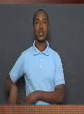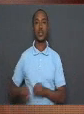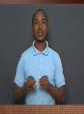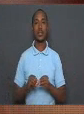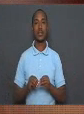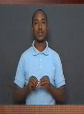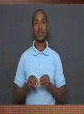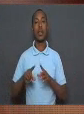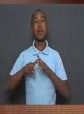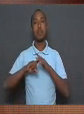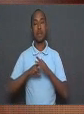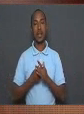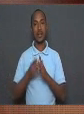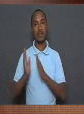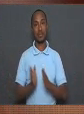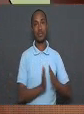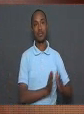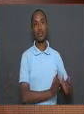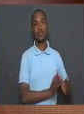Students, let's get ready.